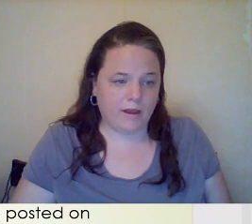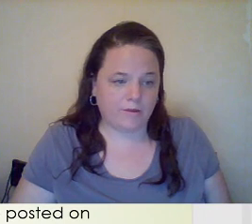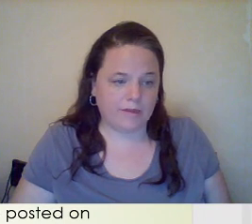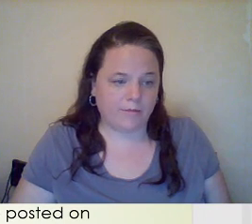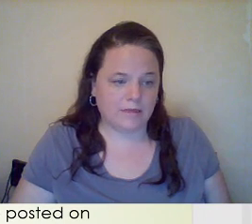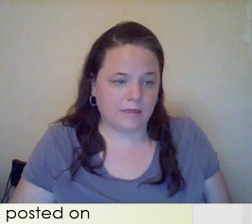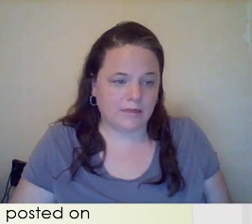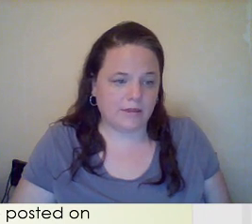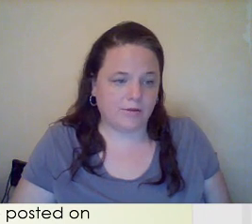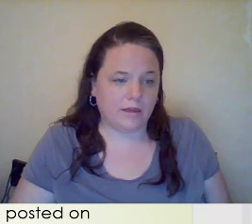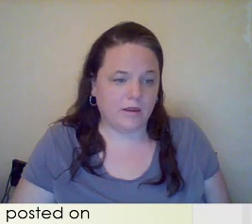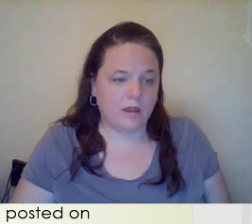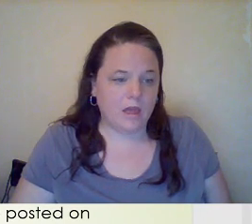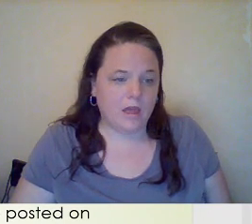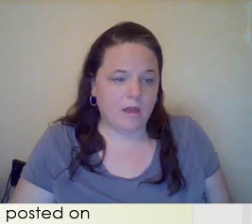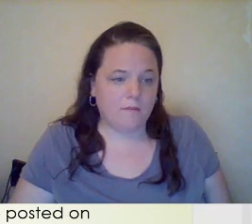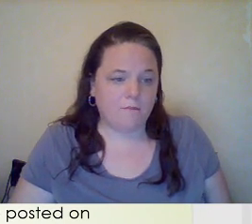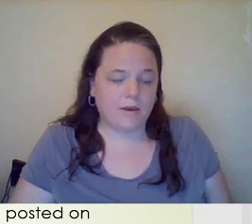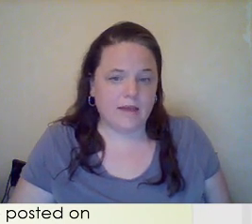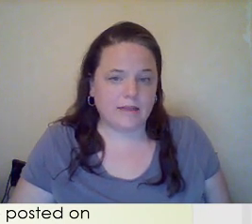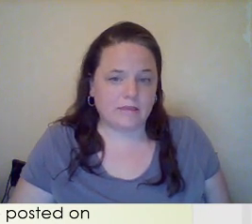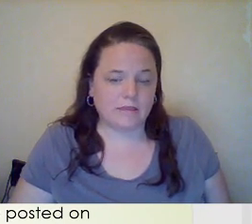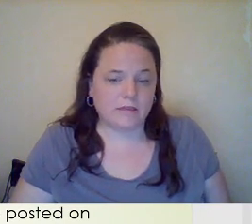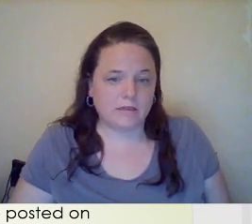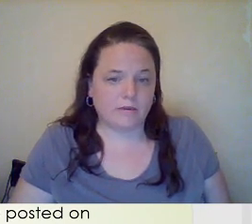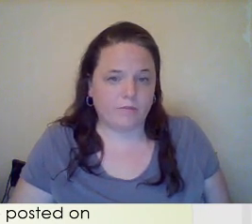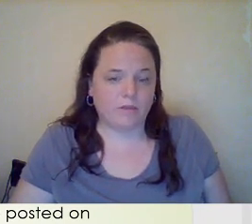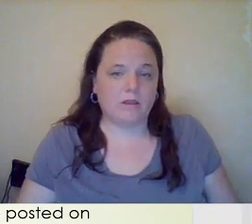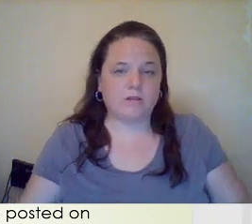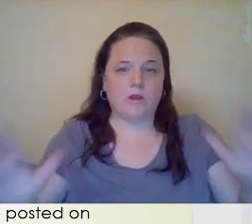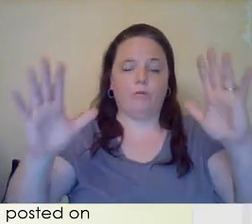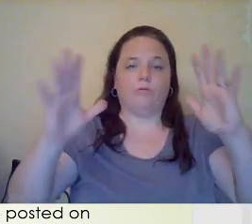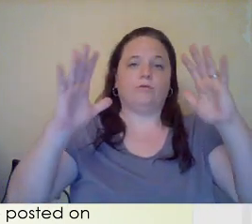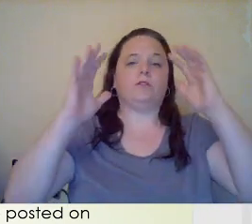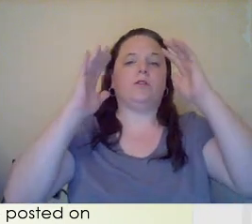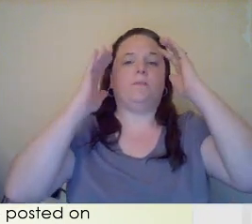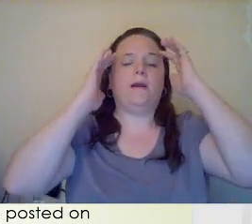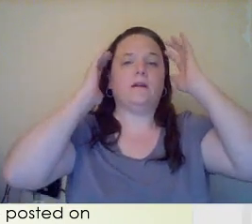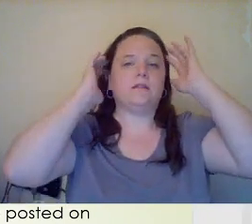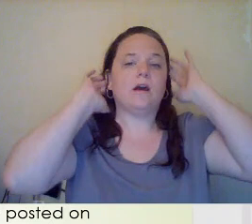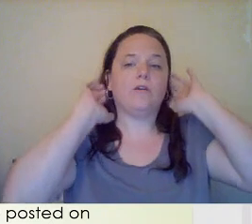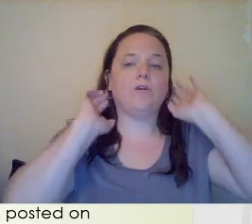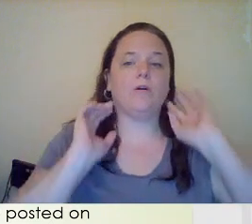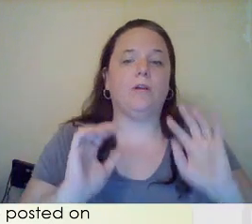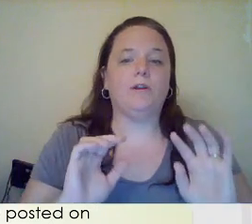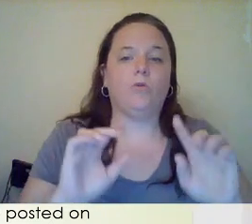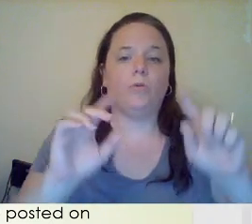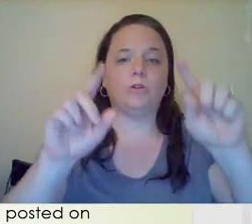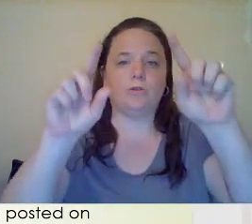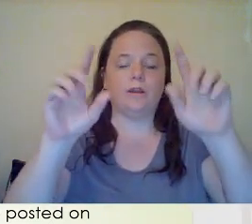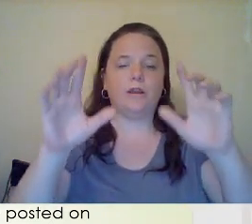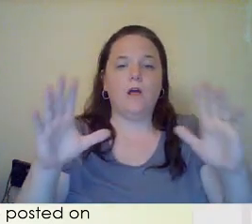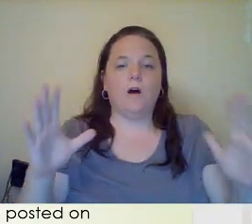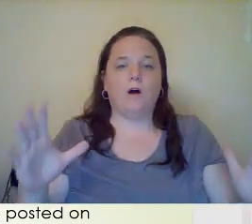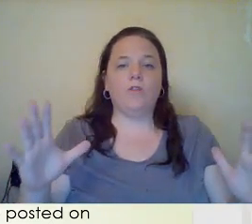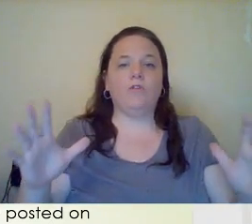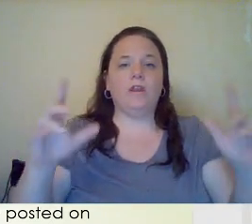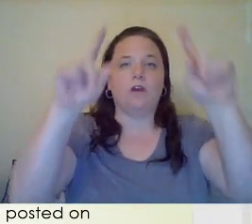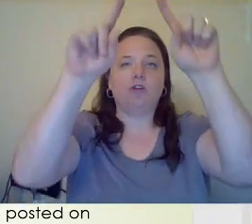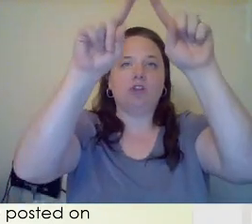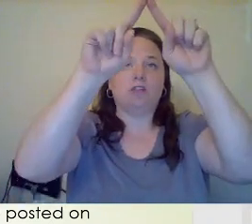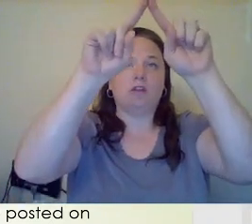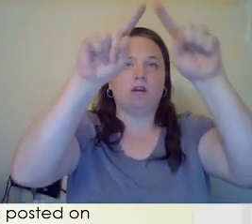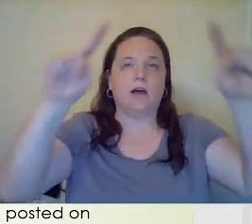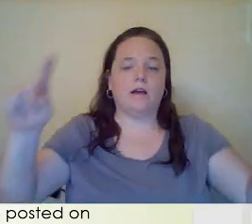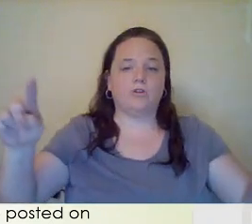hoping everybody was able to get to it. But, so, just so the parents can kind of follow along, here's what we're doing. On the